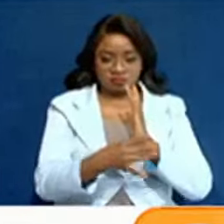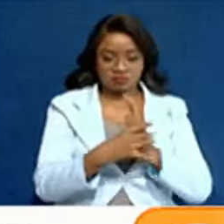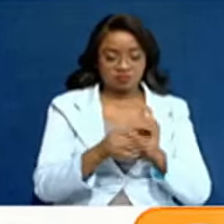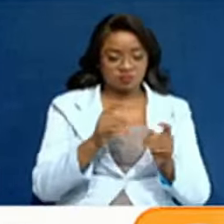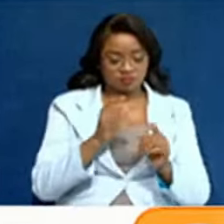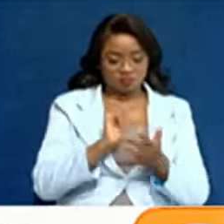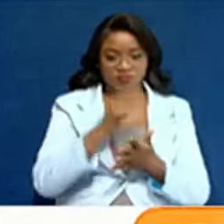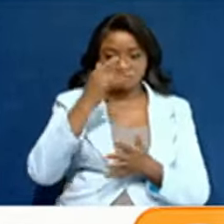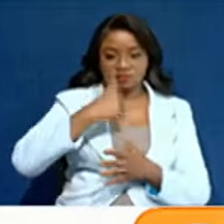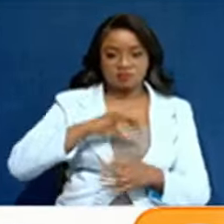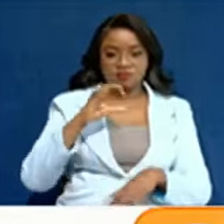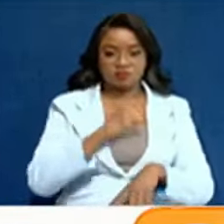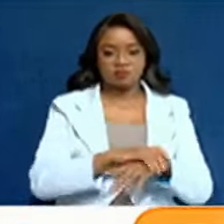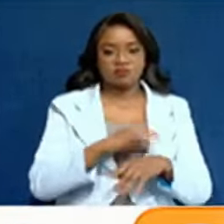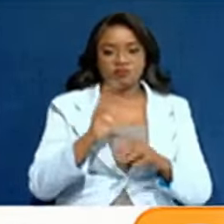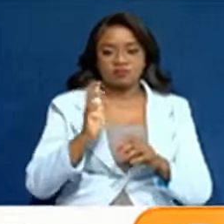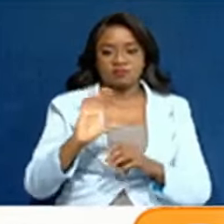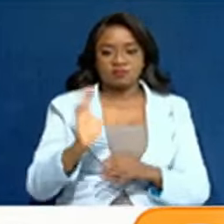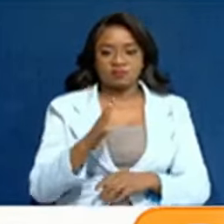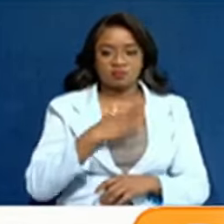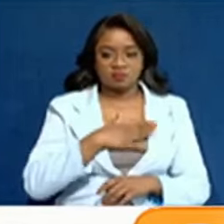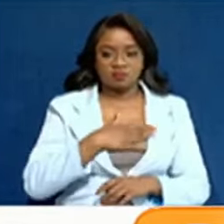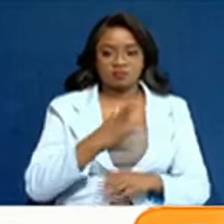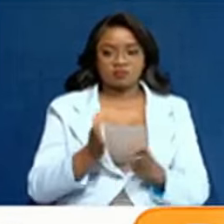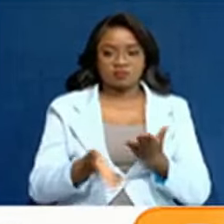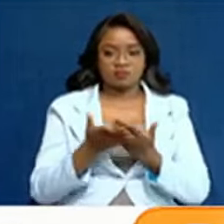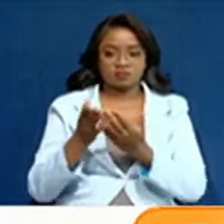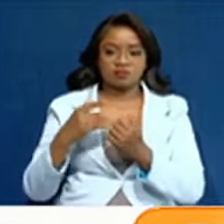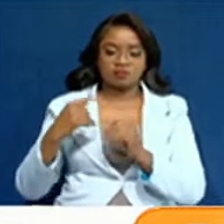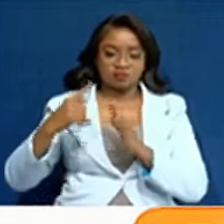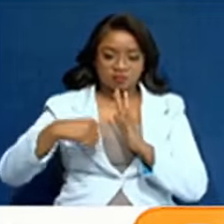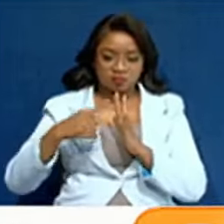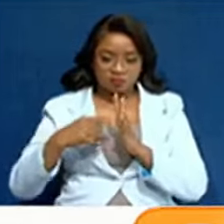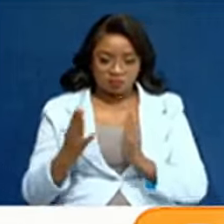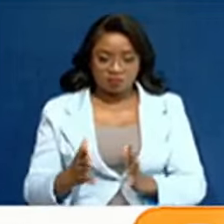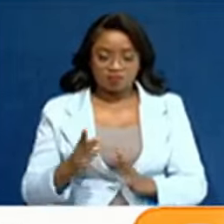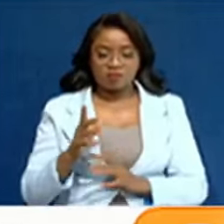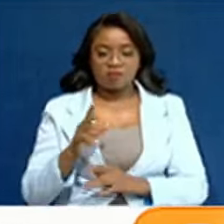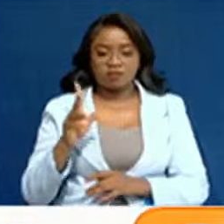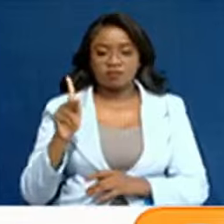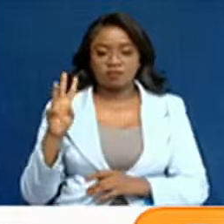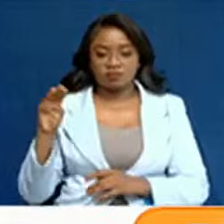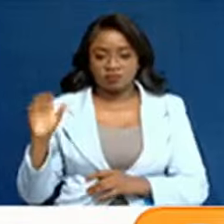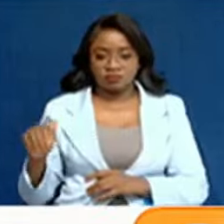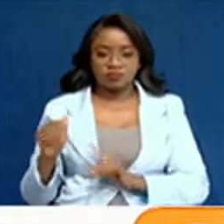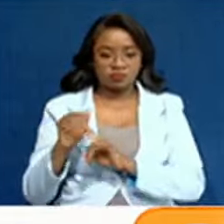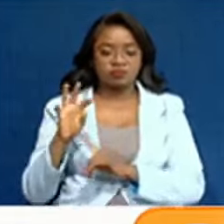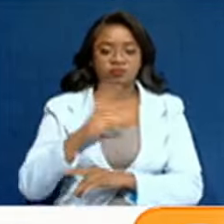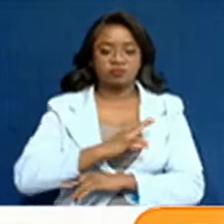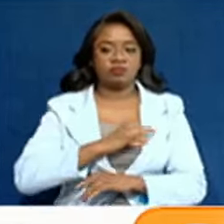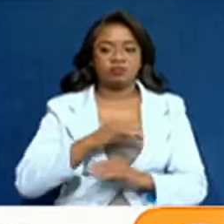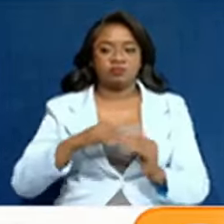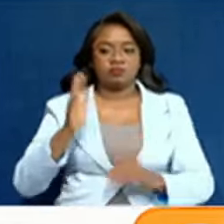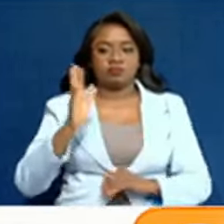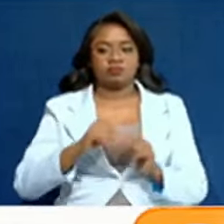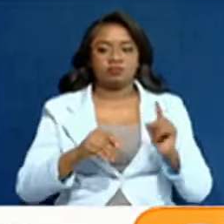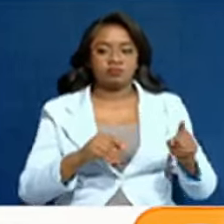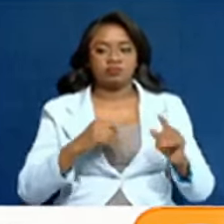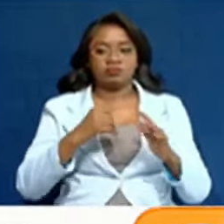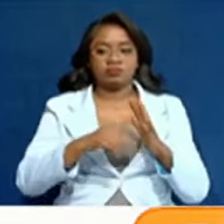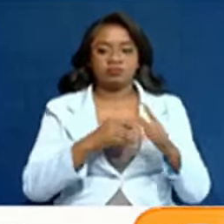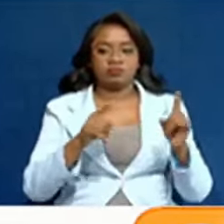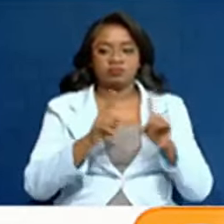our potential customers, and we believe the manufacturers are the main beneficiaries of this facility.